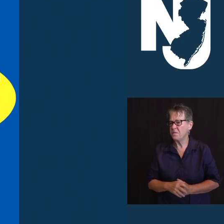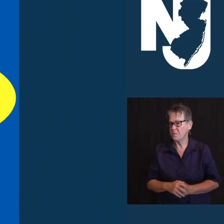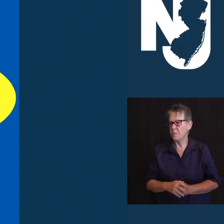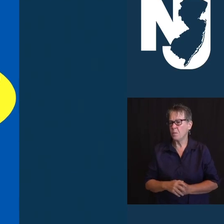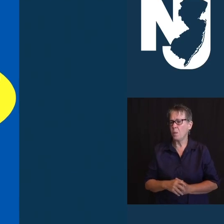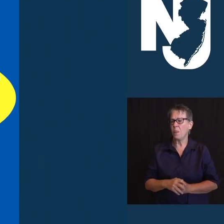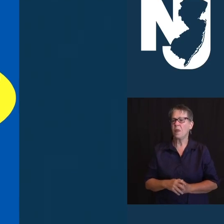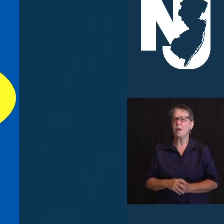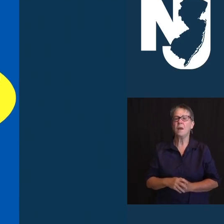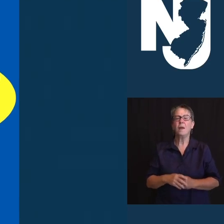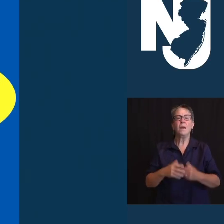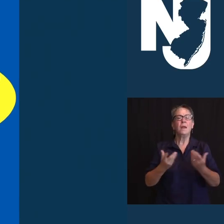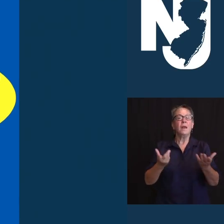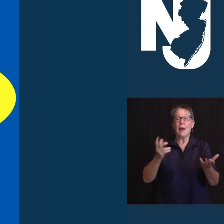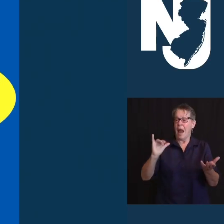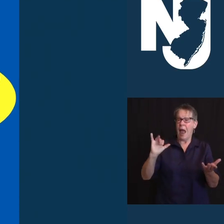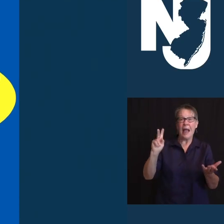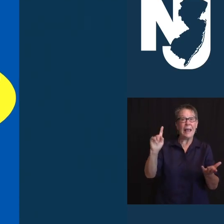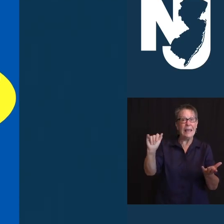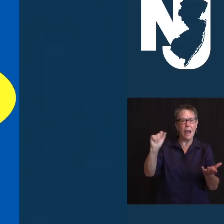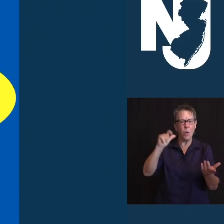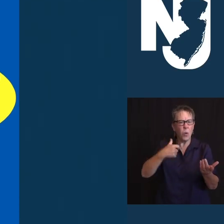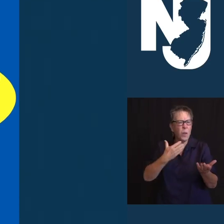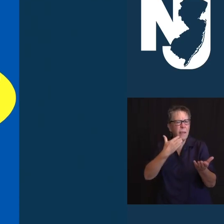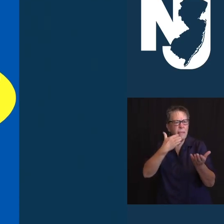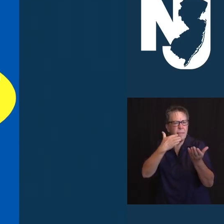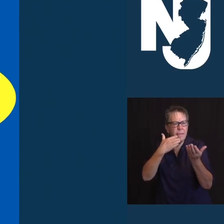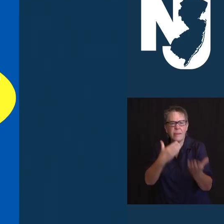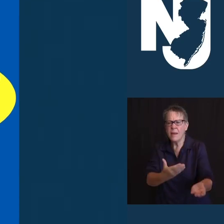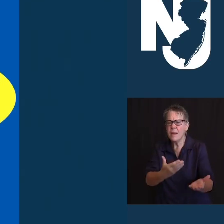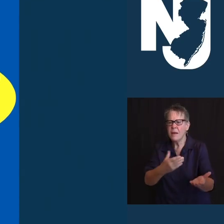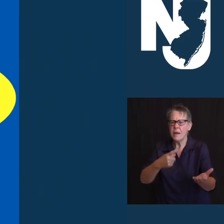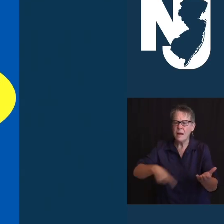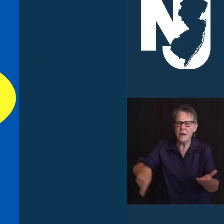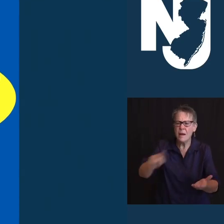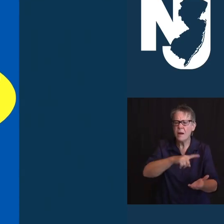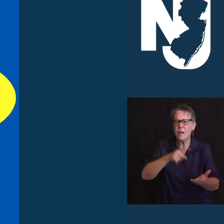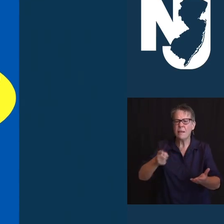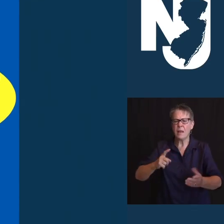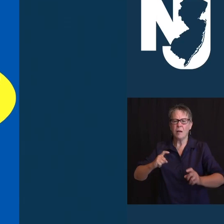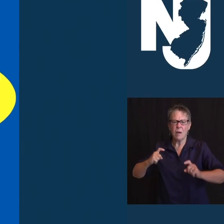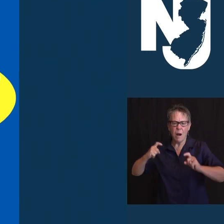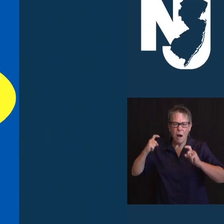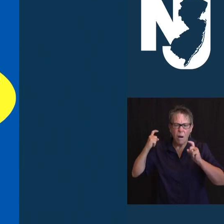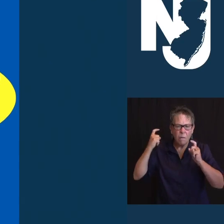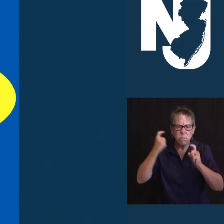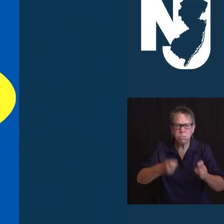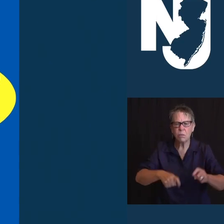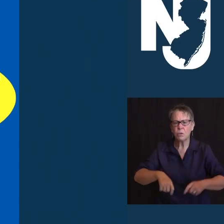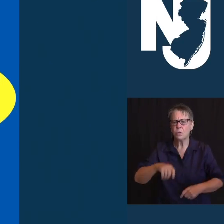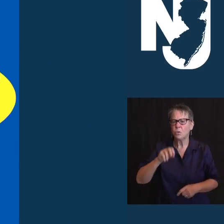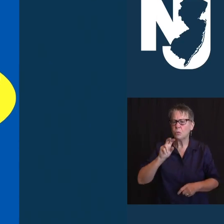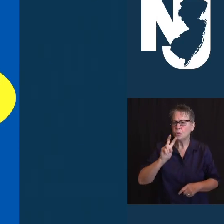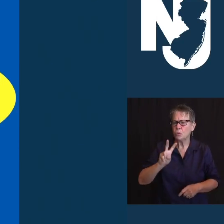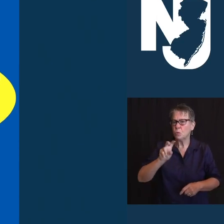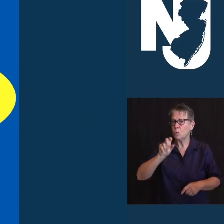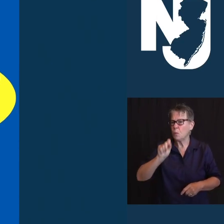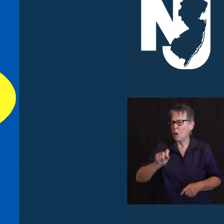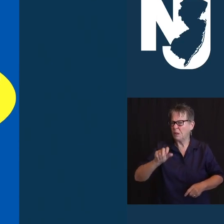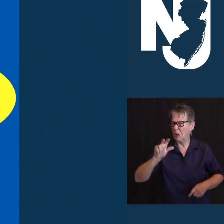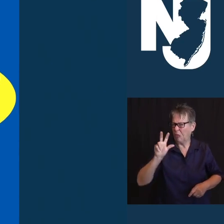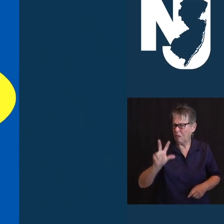of $2.3 million to the New Jersey Economic Development Authority to support the Small